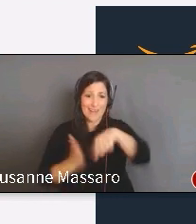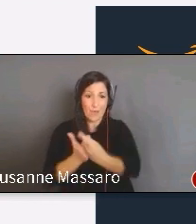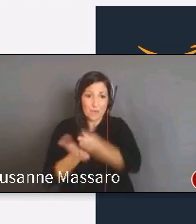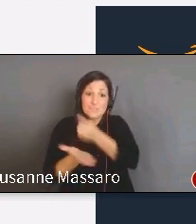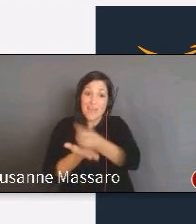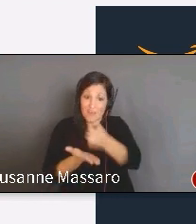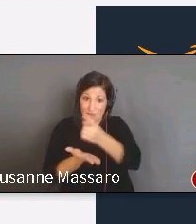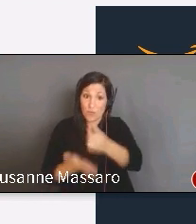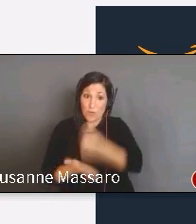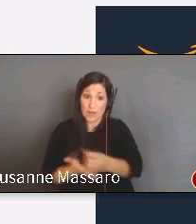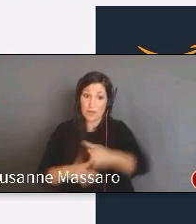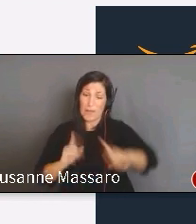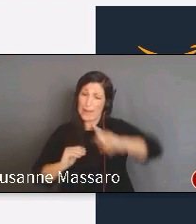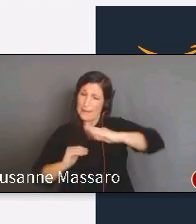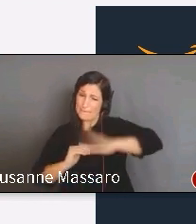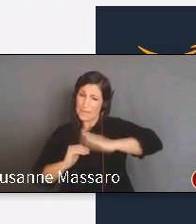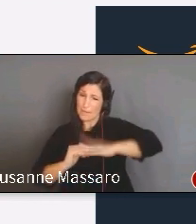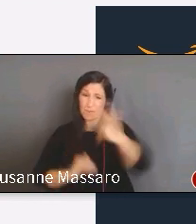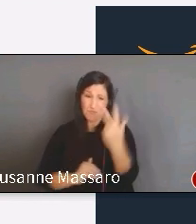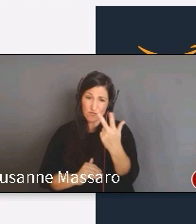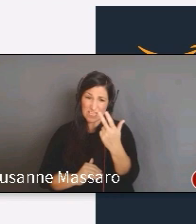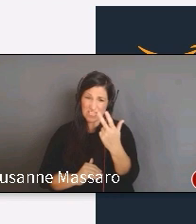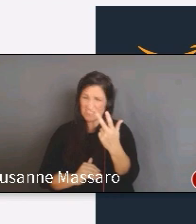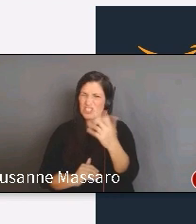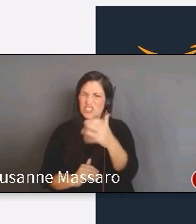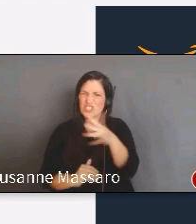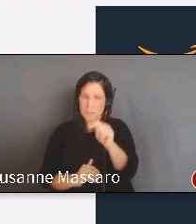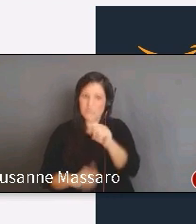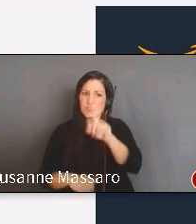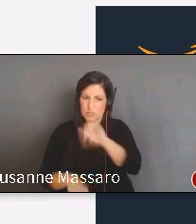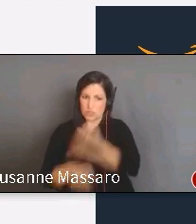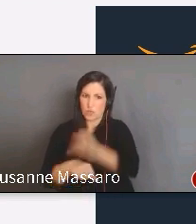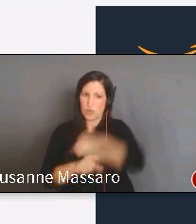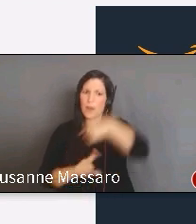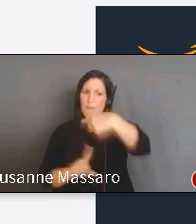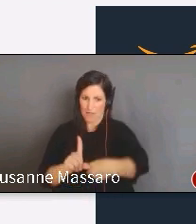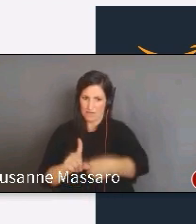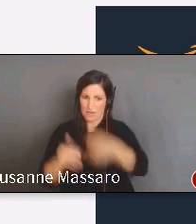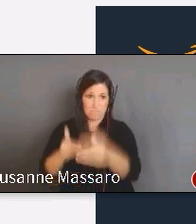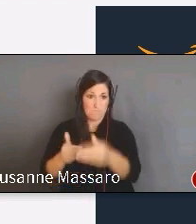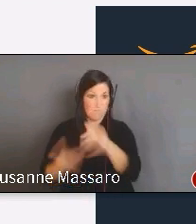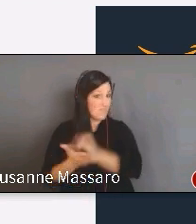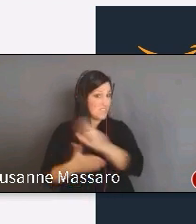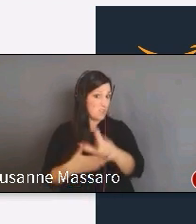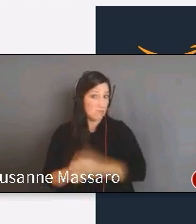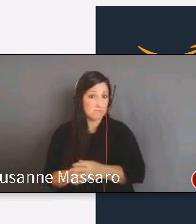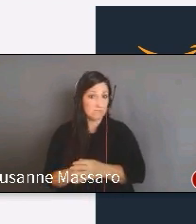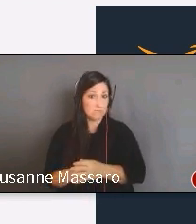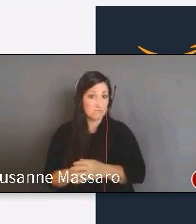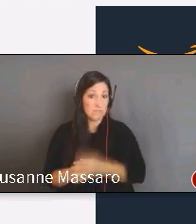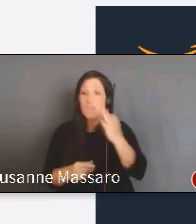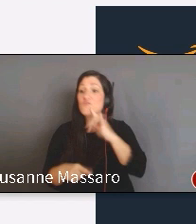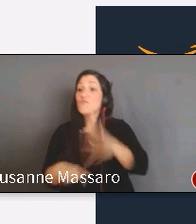work a minimum of 3 shifts a month, and that's it to keep the job. So again, if you feel like working, if you don't, you choose,